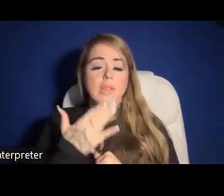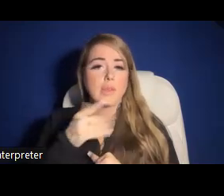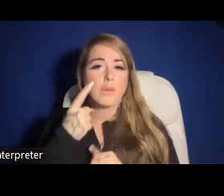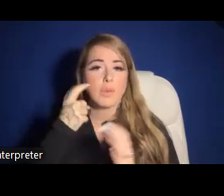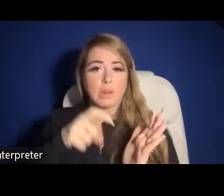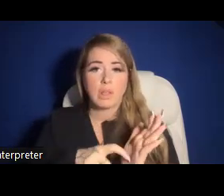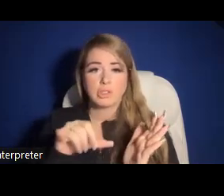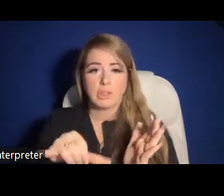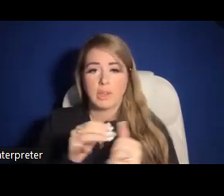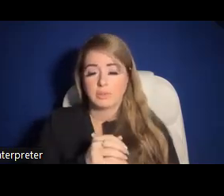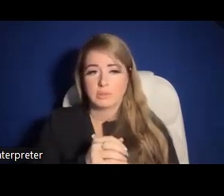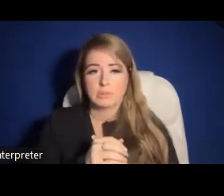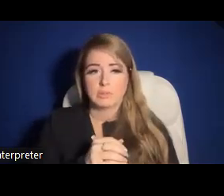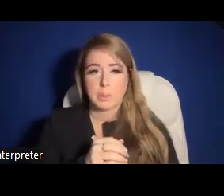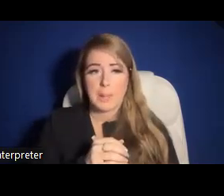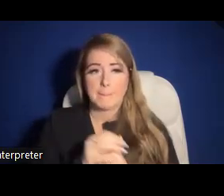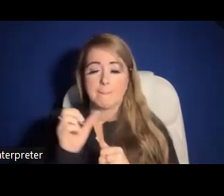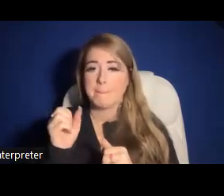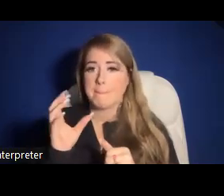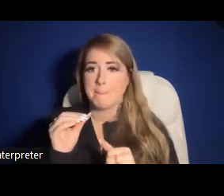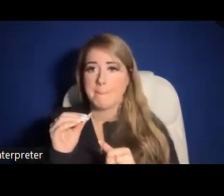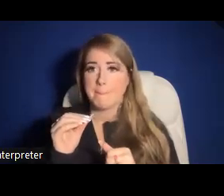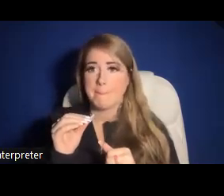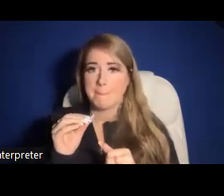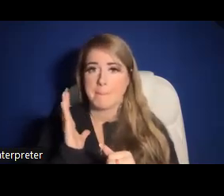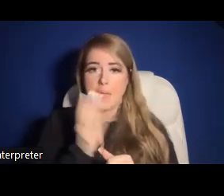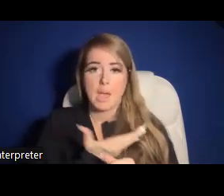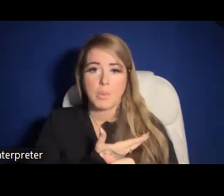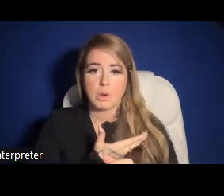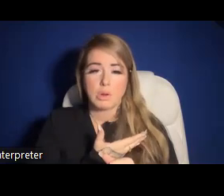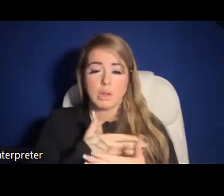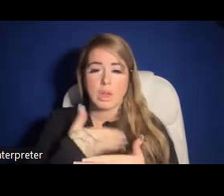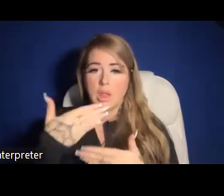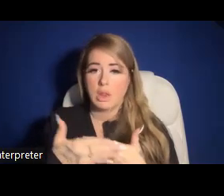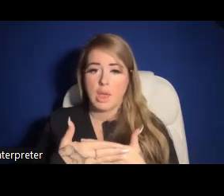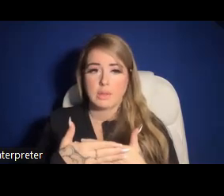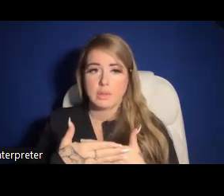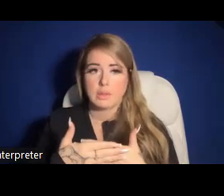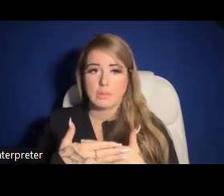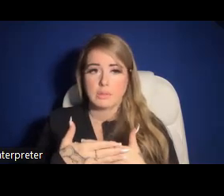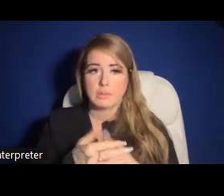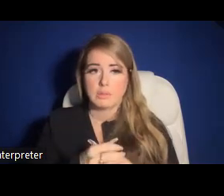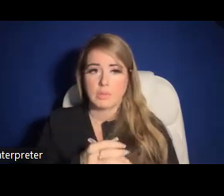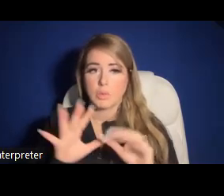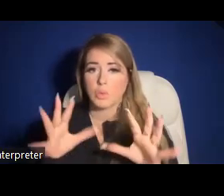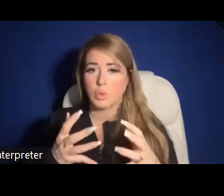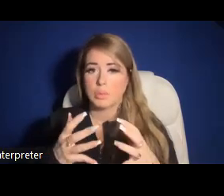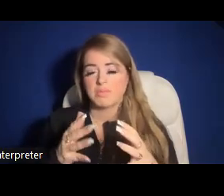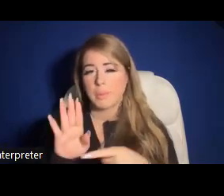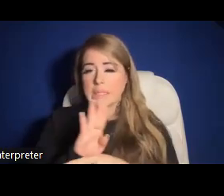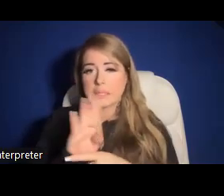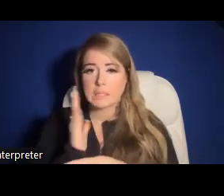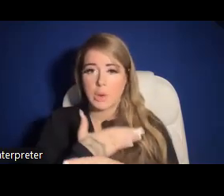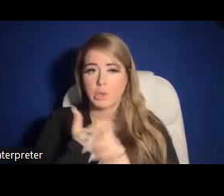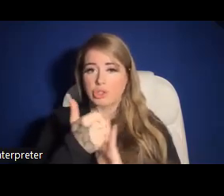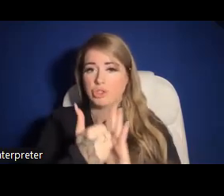that. Okay, so our next group of business or